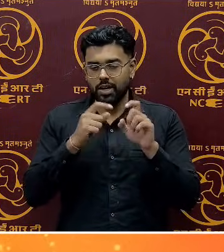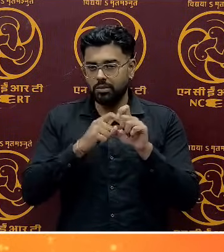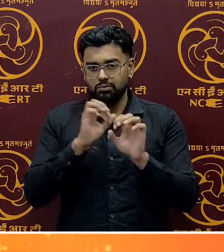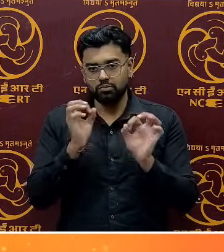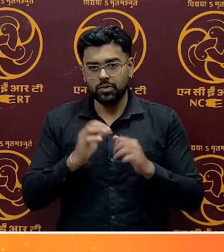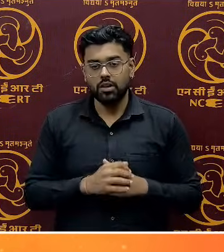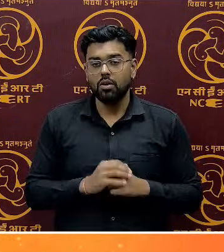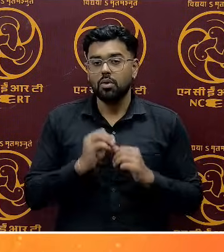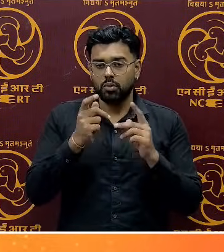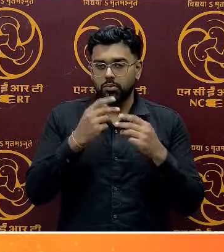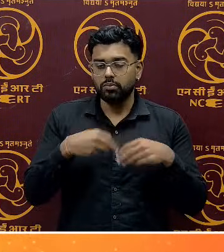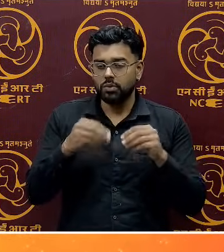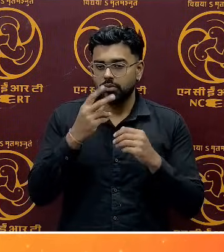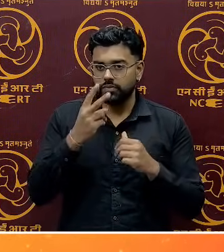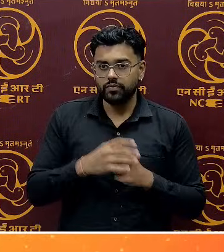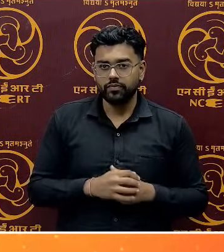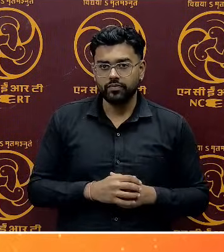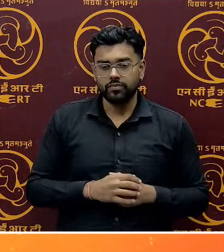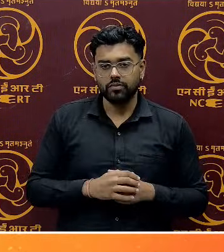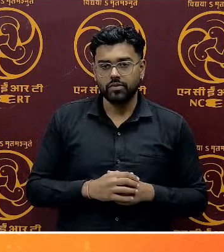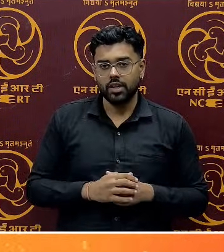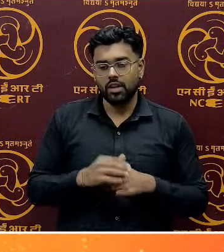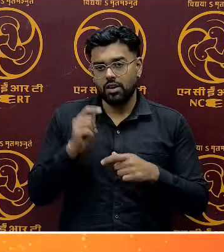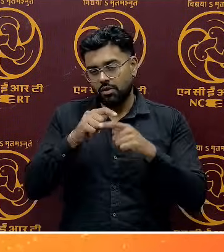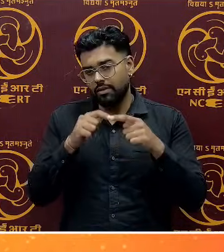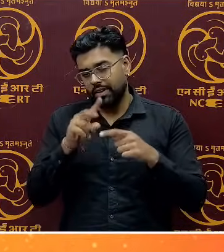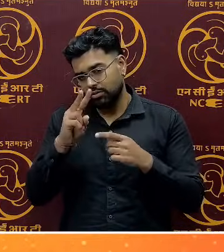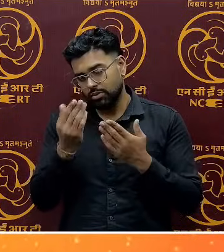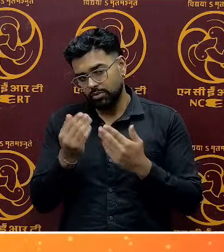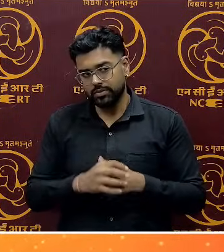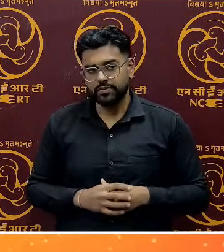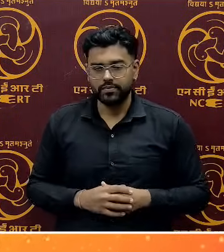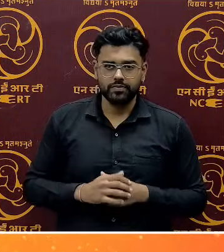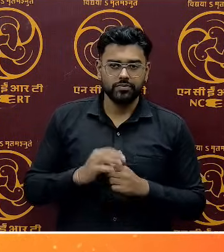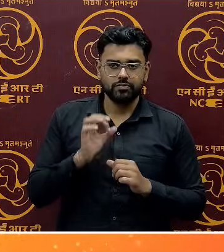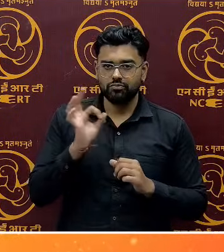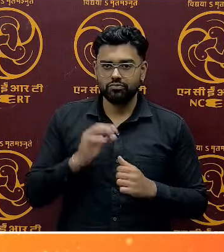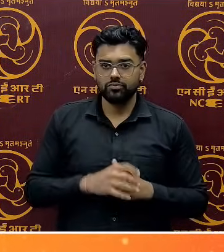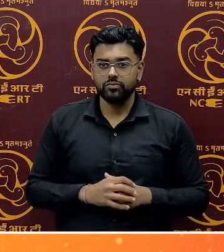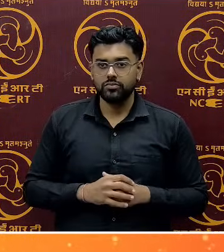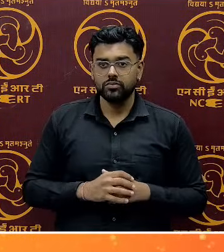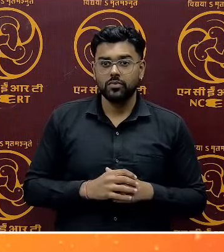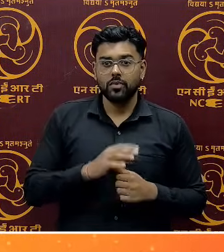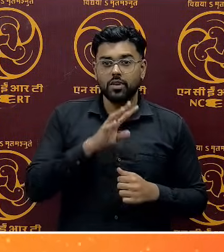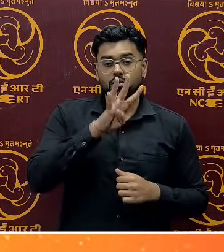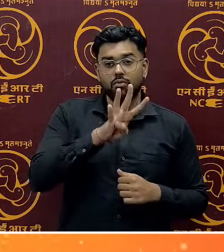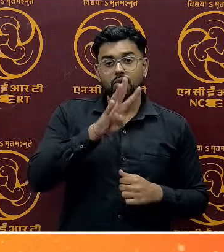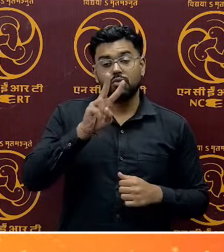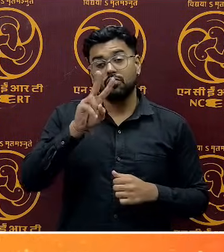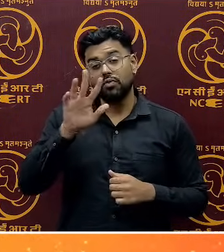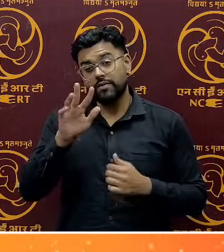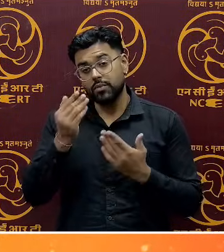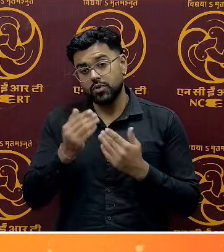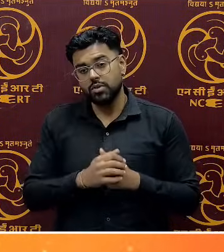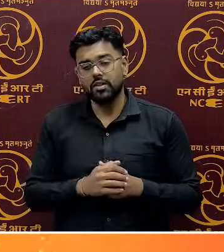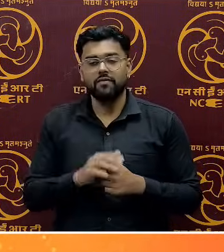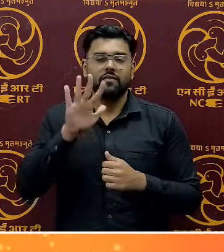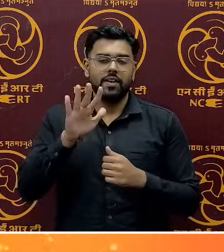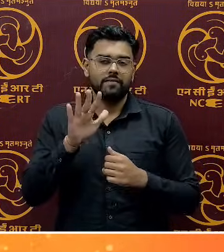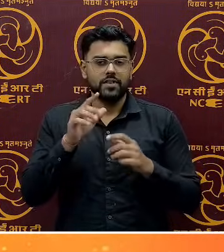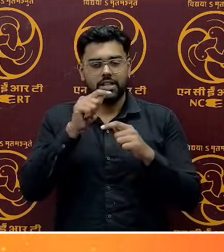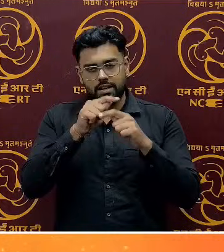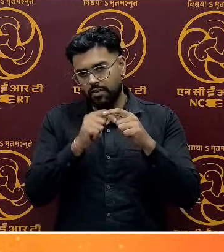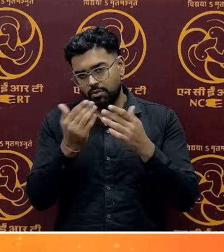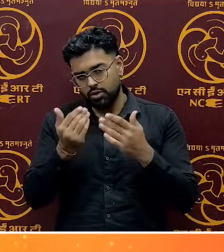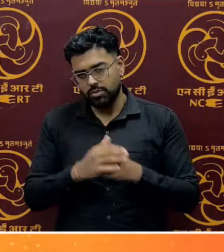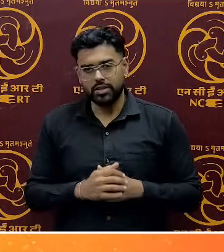about 254? Divisible by 2, of course. Yes, so it is not prime. What about 425? Divisible by 5. 5, so it is